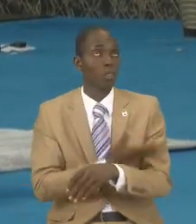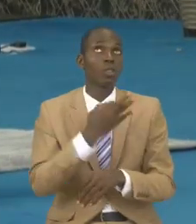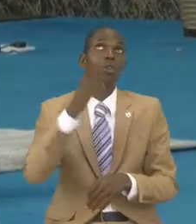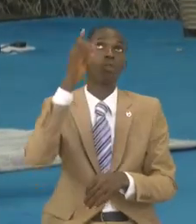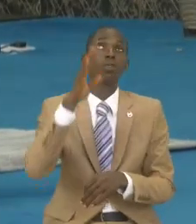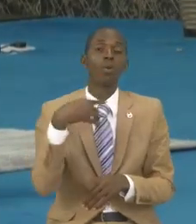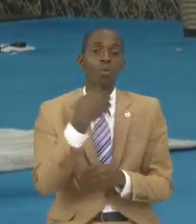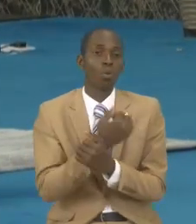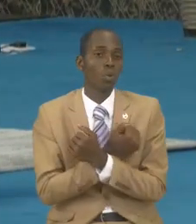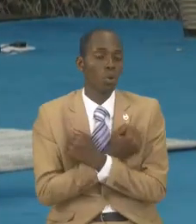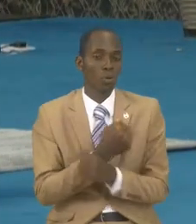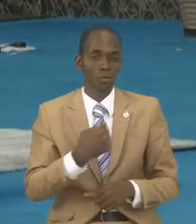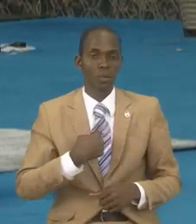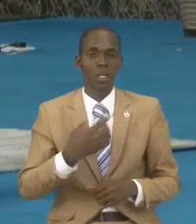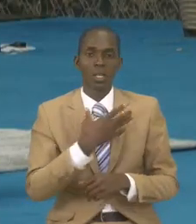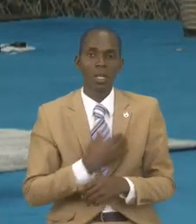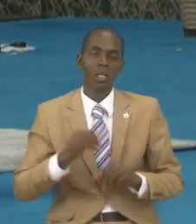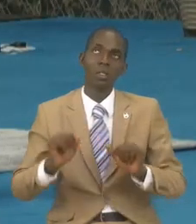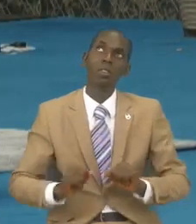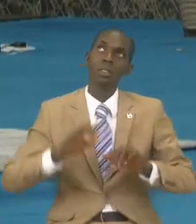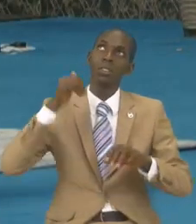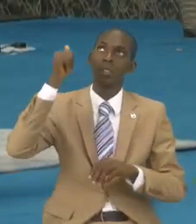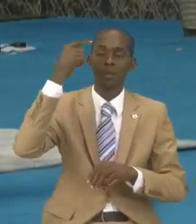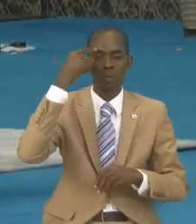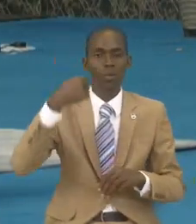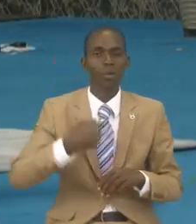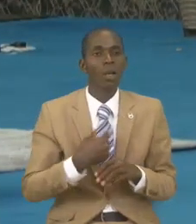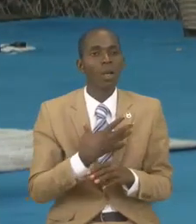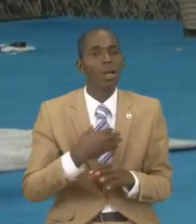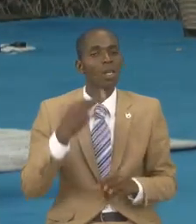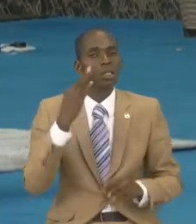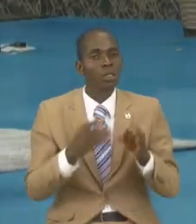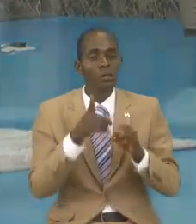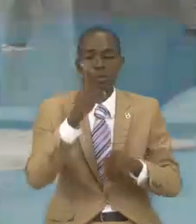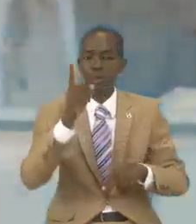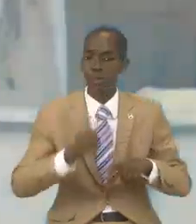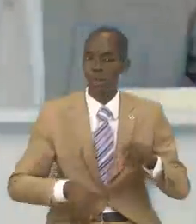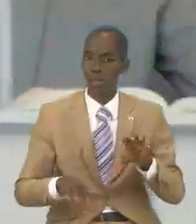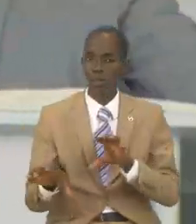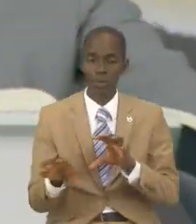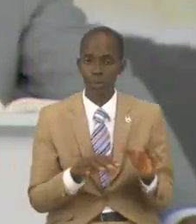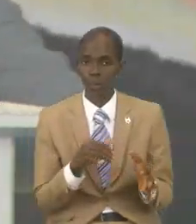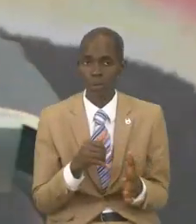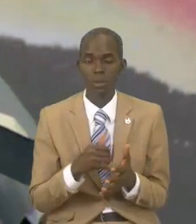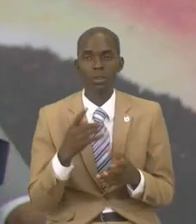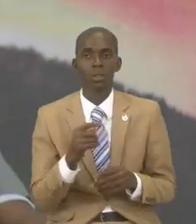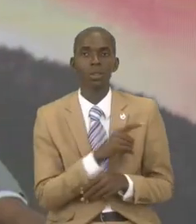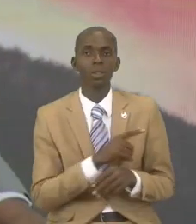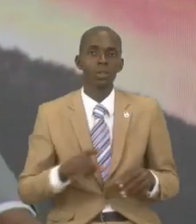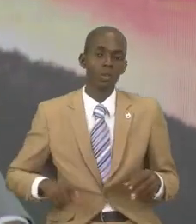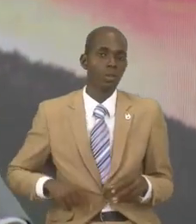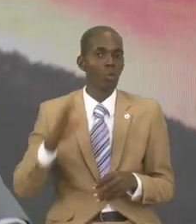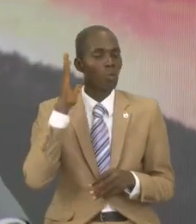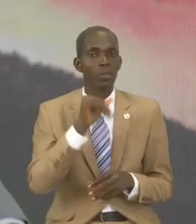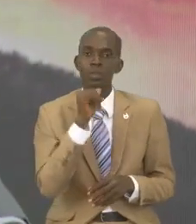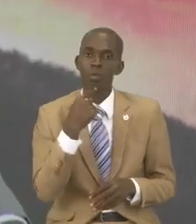and gave himself for me. And if you couldn't do it, the Lord will not tell you to do